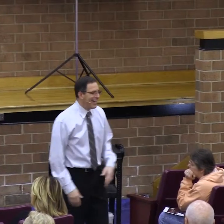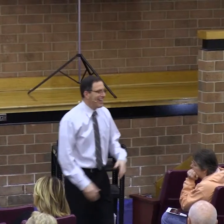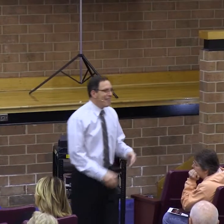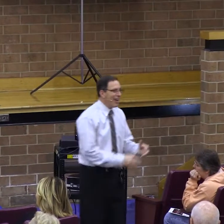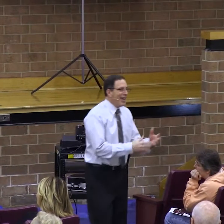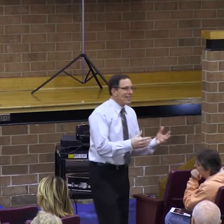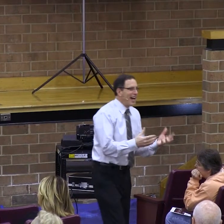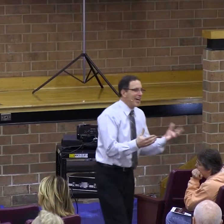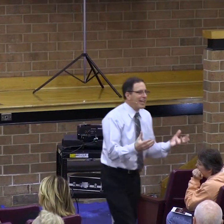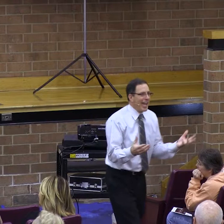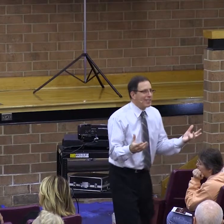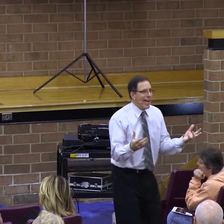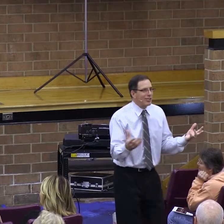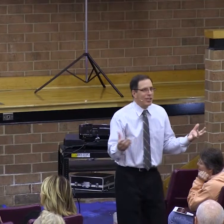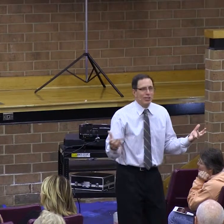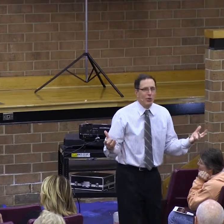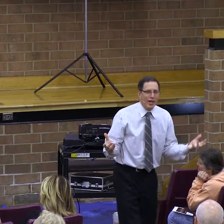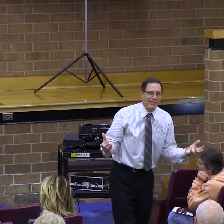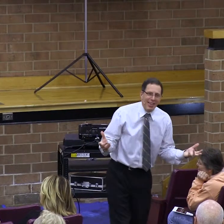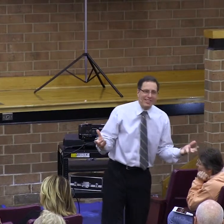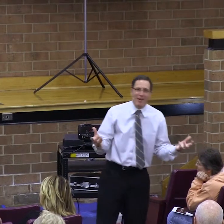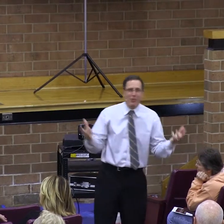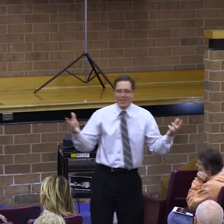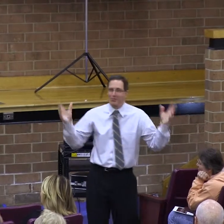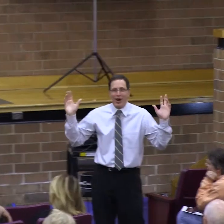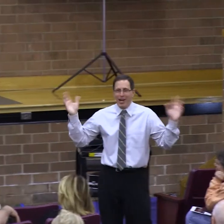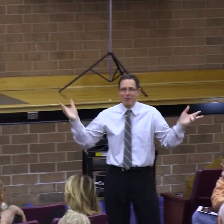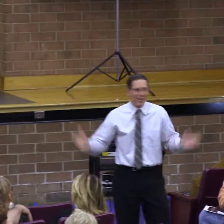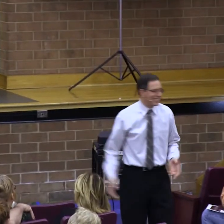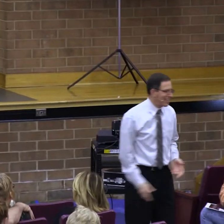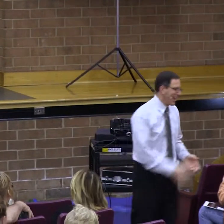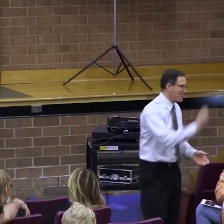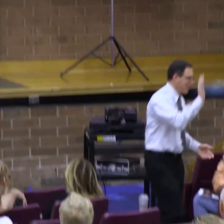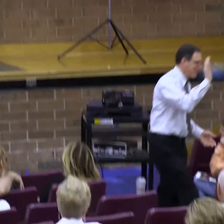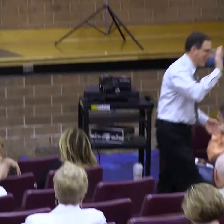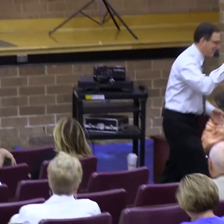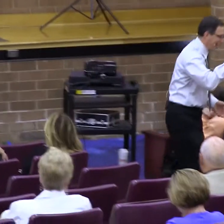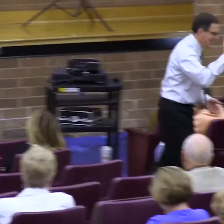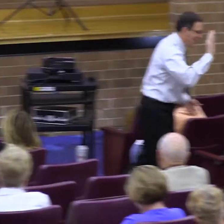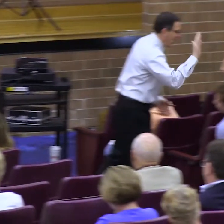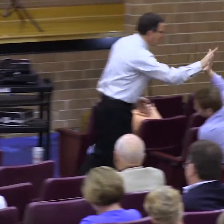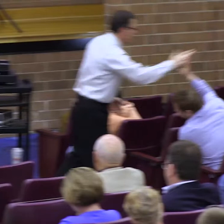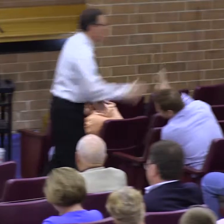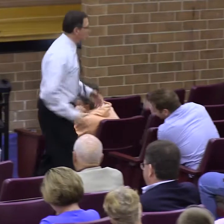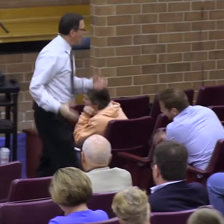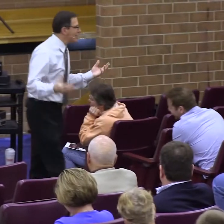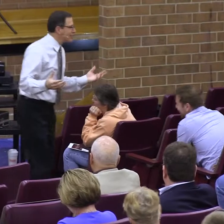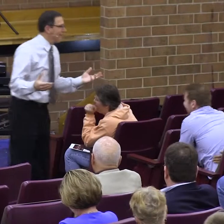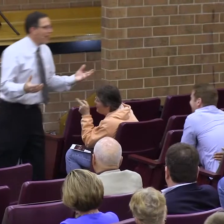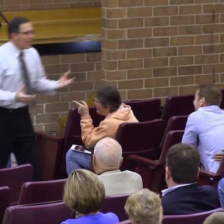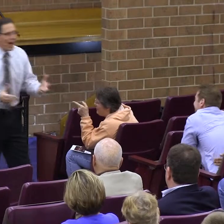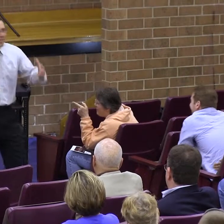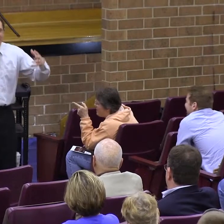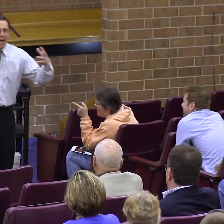that no God's not going to ask you to do weird things I'm weird I'm sorry I apologize actually You Love Me Anyway Hallelujah but no